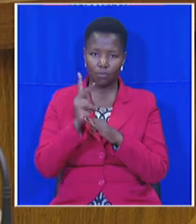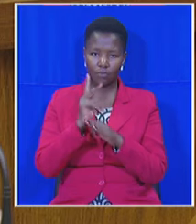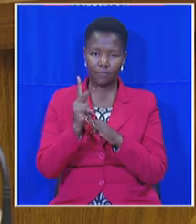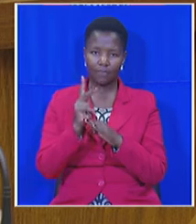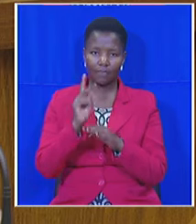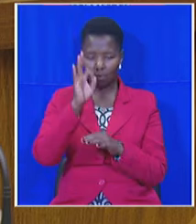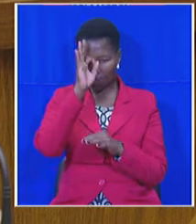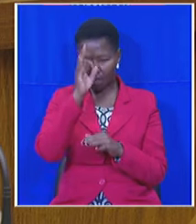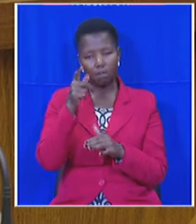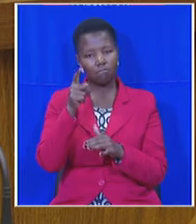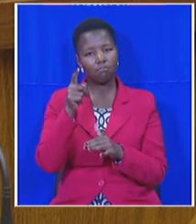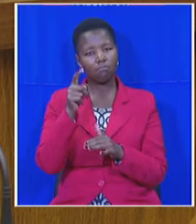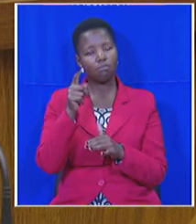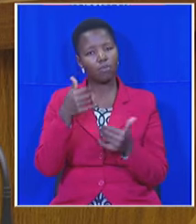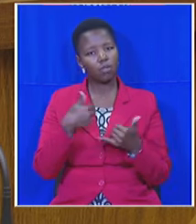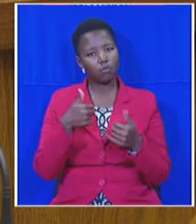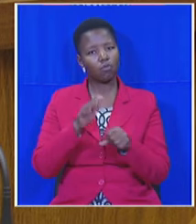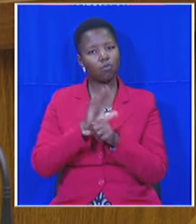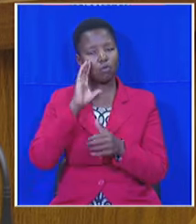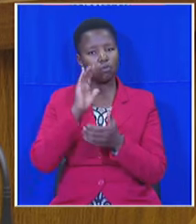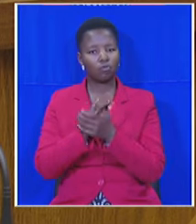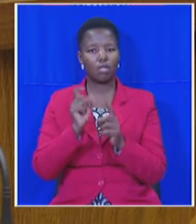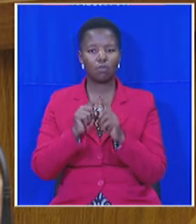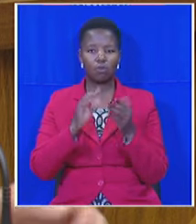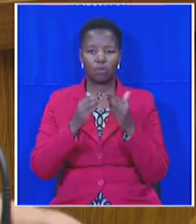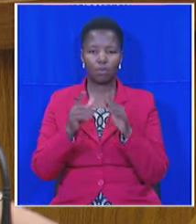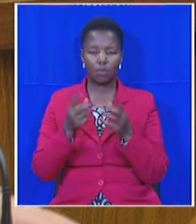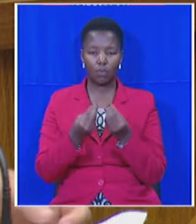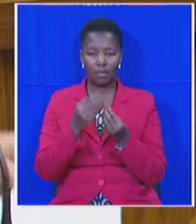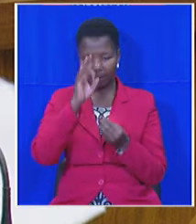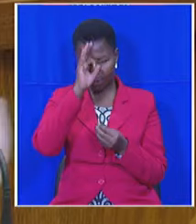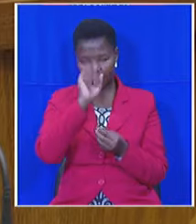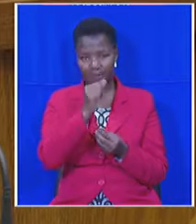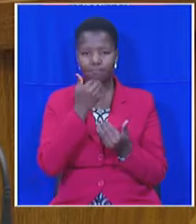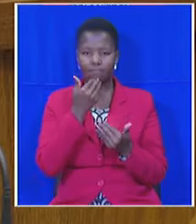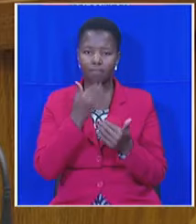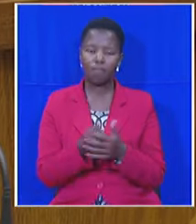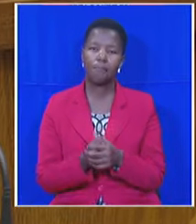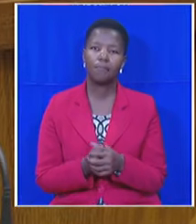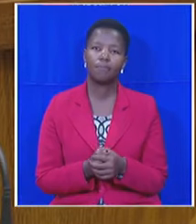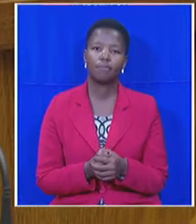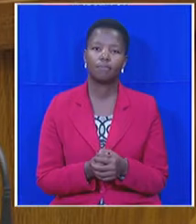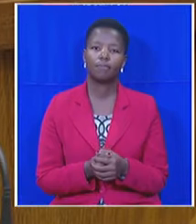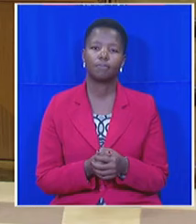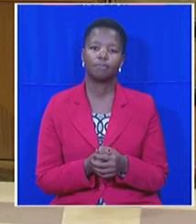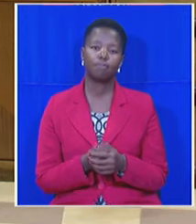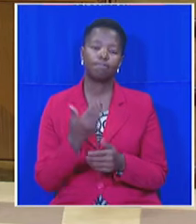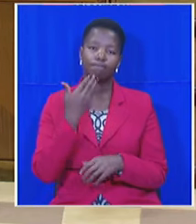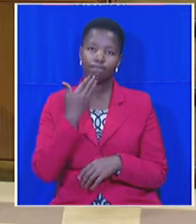the full trust of the communities by the SAPS and MPS is realized. I thank you. Thank you very much.